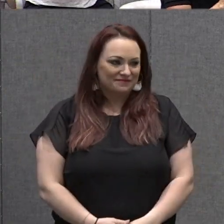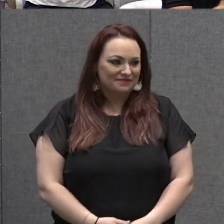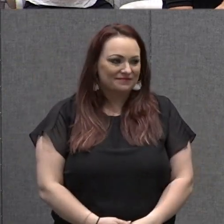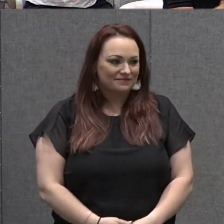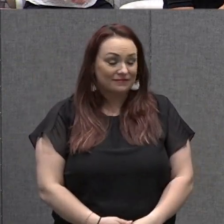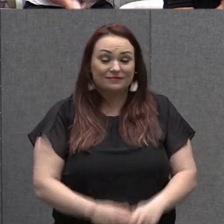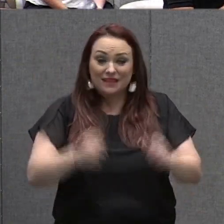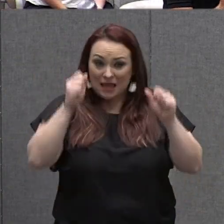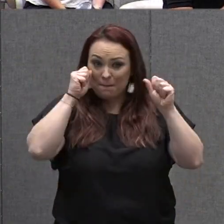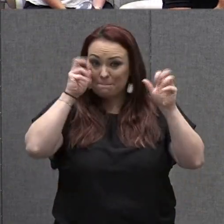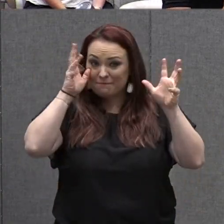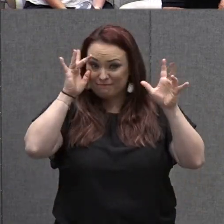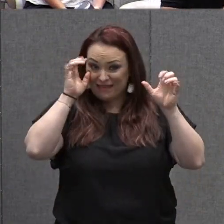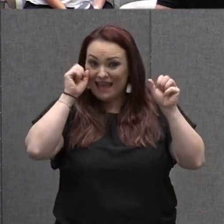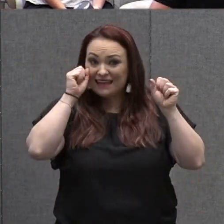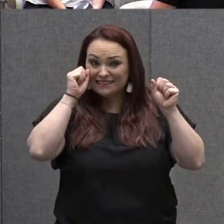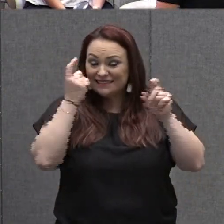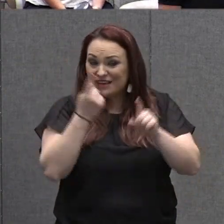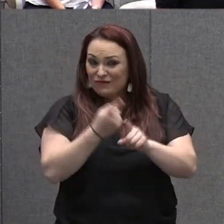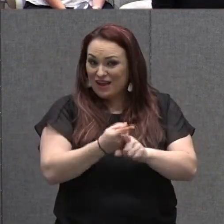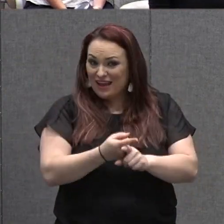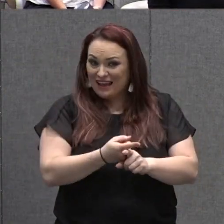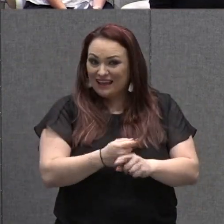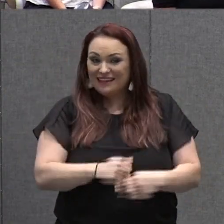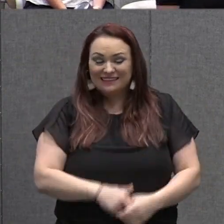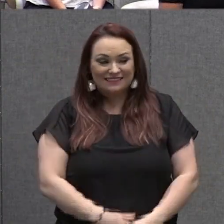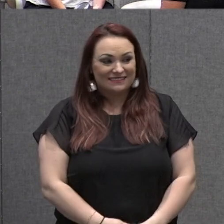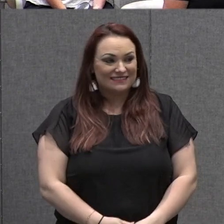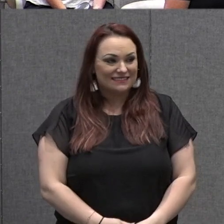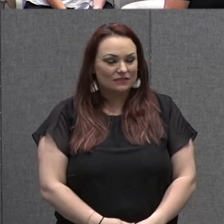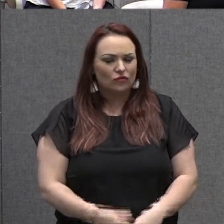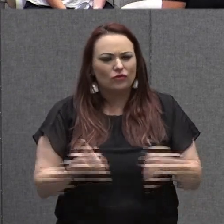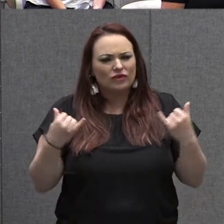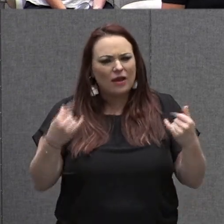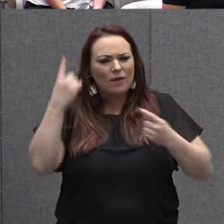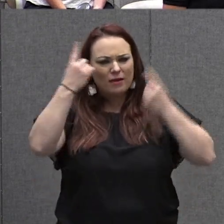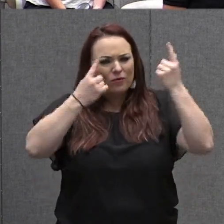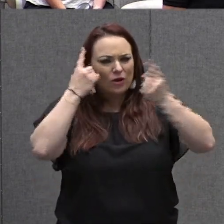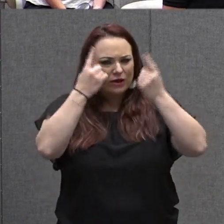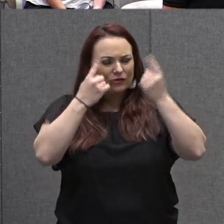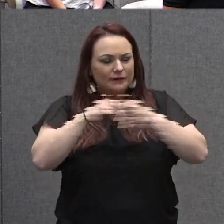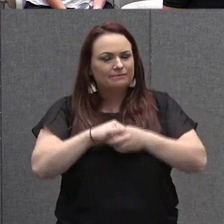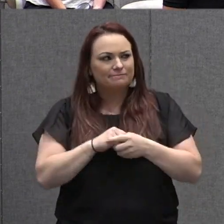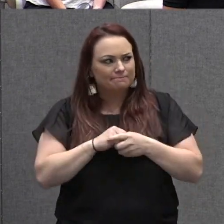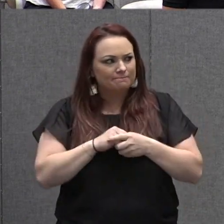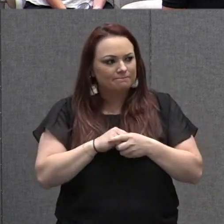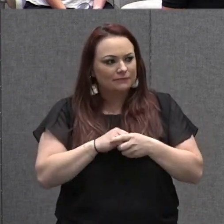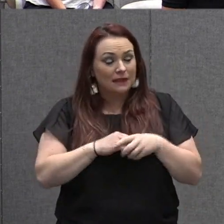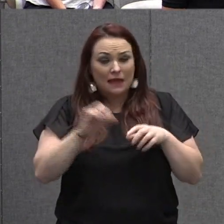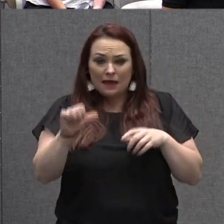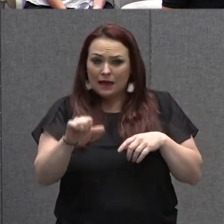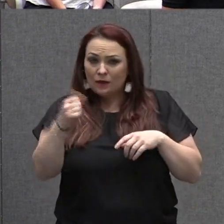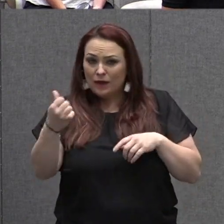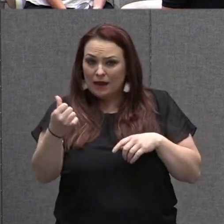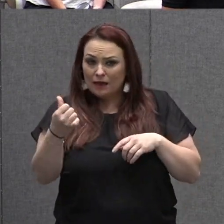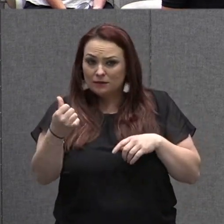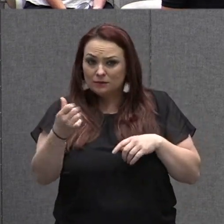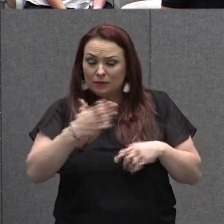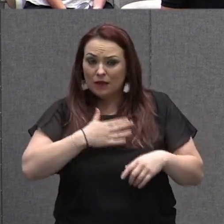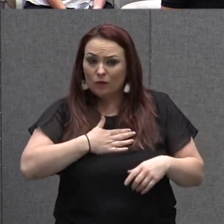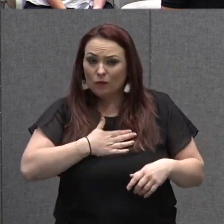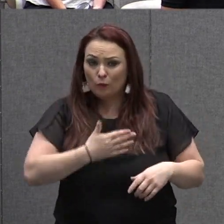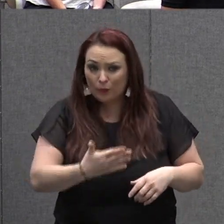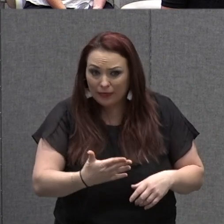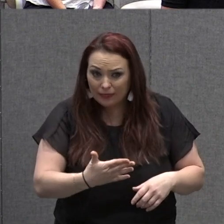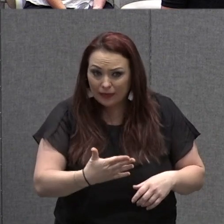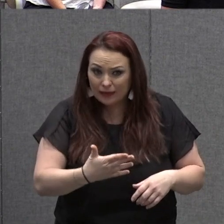That was amazing. So now I am wondering, is there anyone else who would like to be responsible